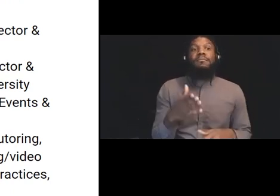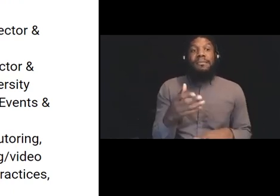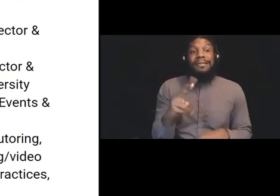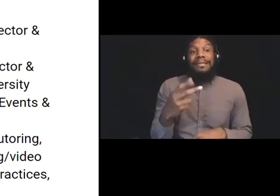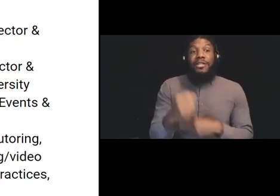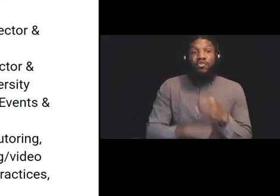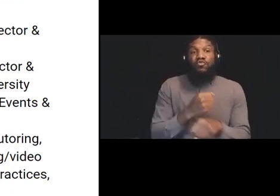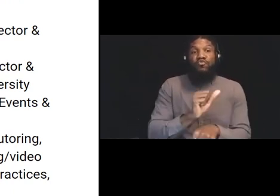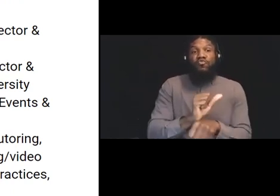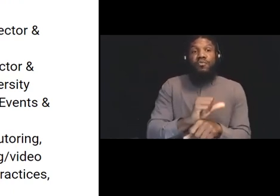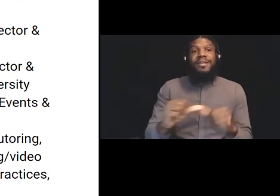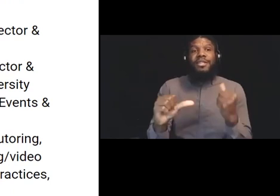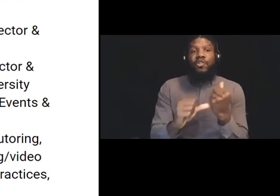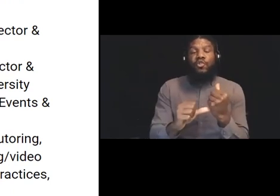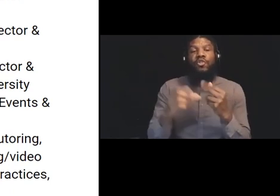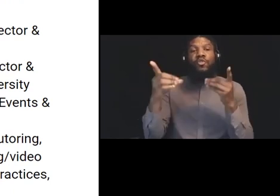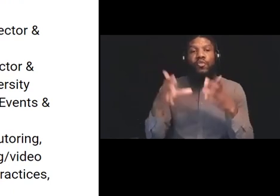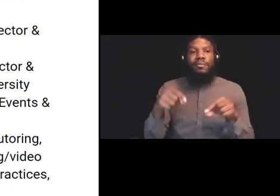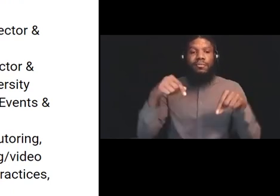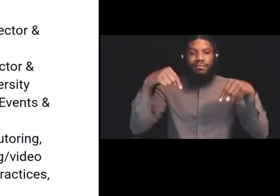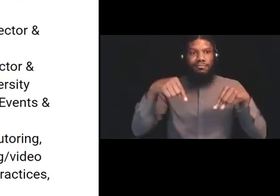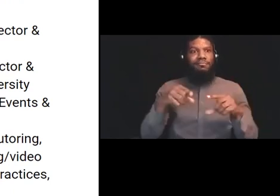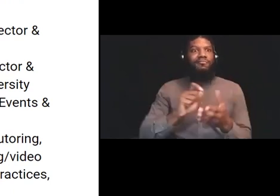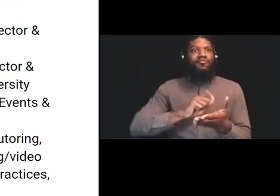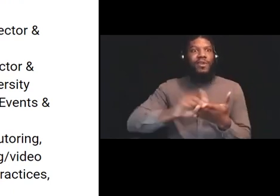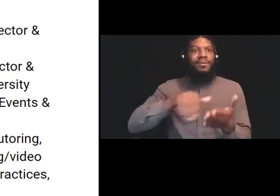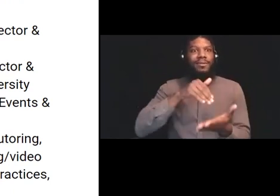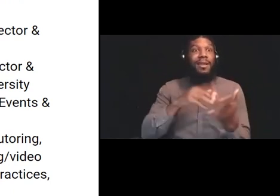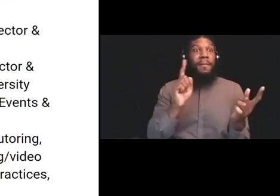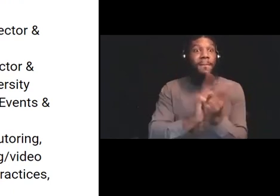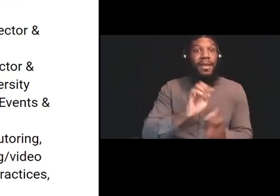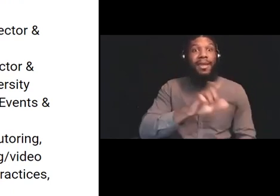as the associate director in our writing center, and that's actually where I met Al.